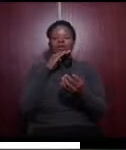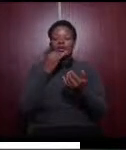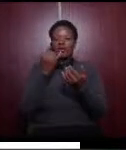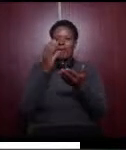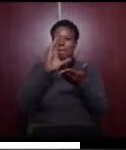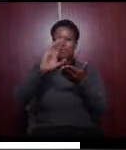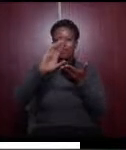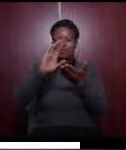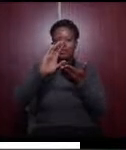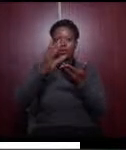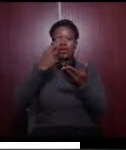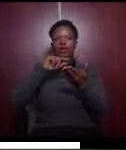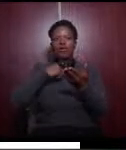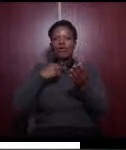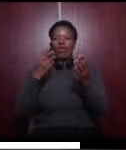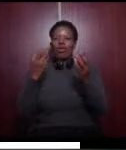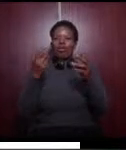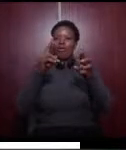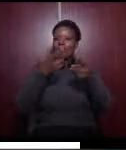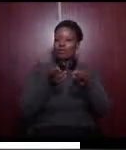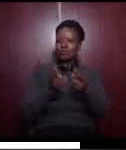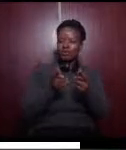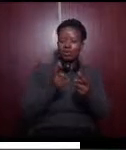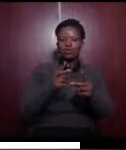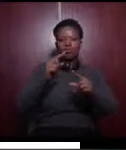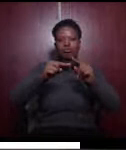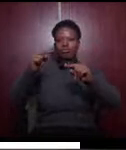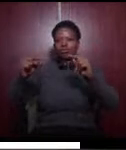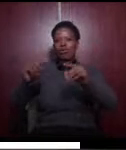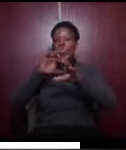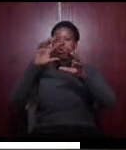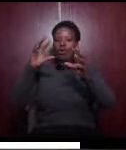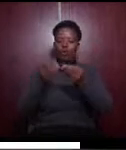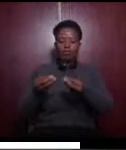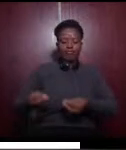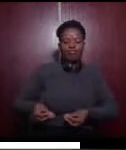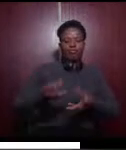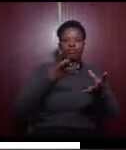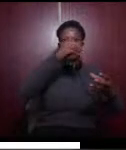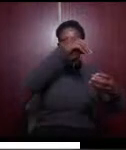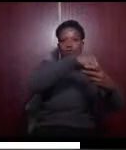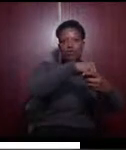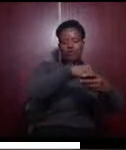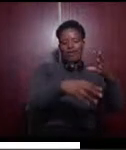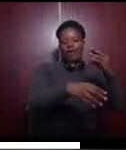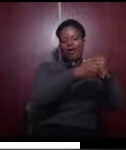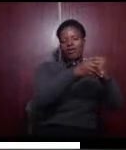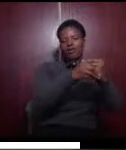and liabilities will be transferred then to the new fund.